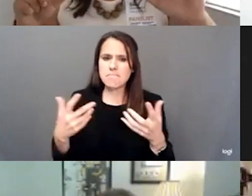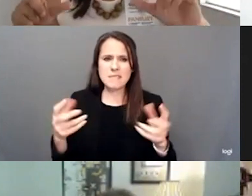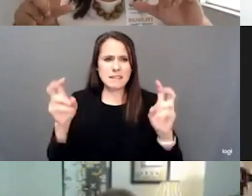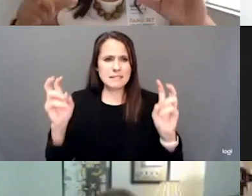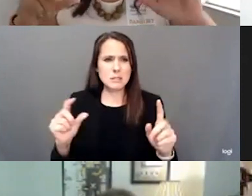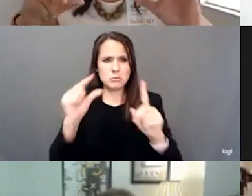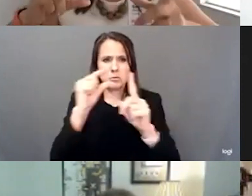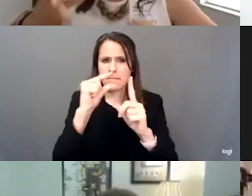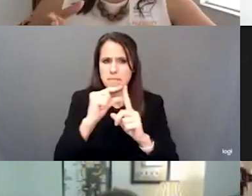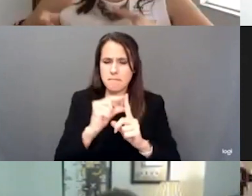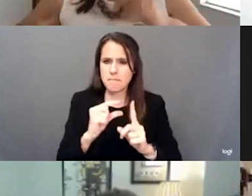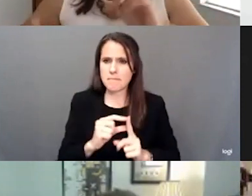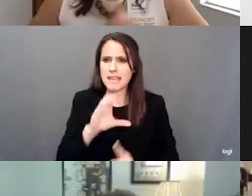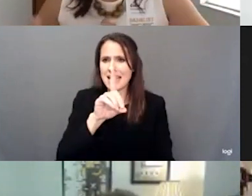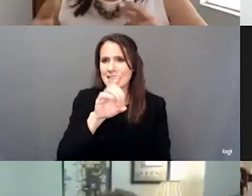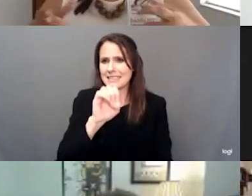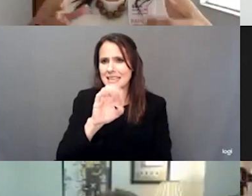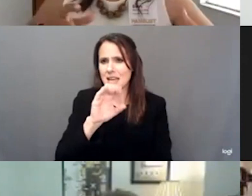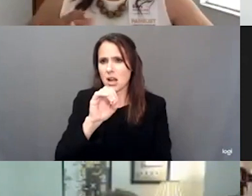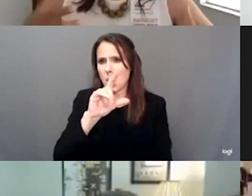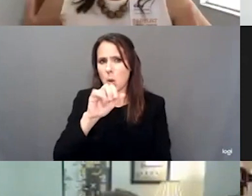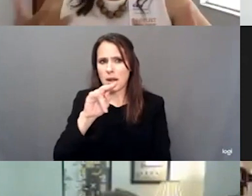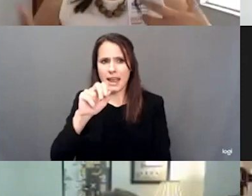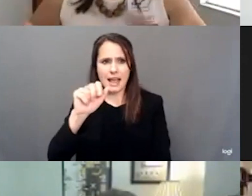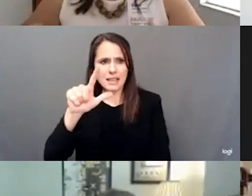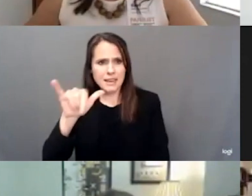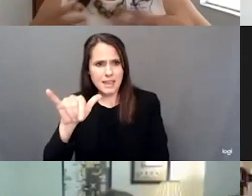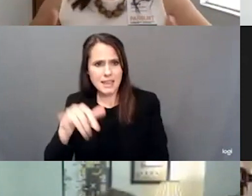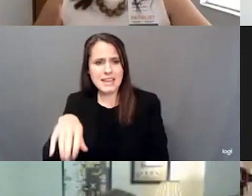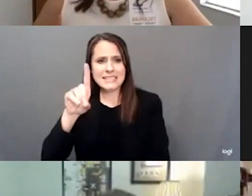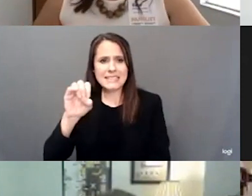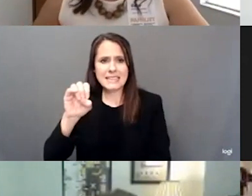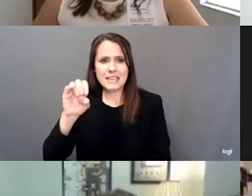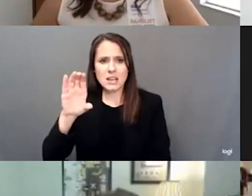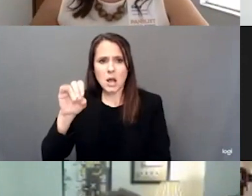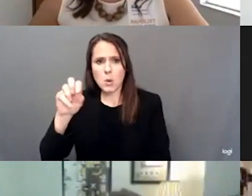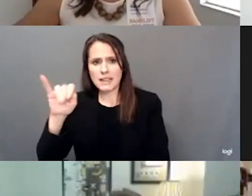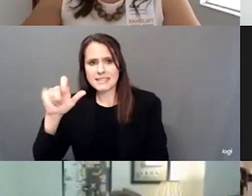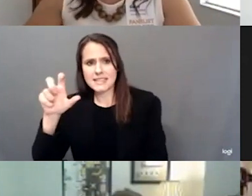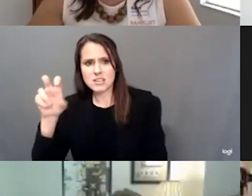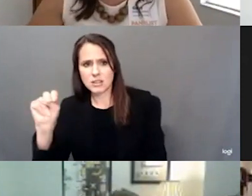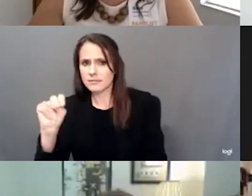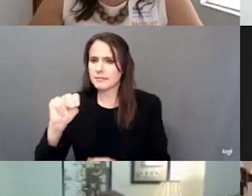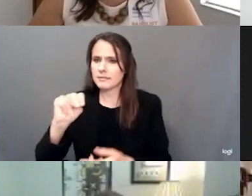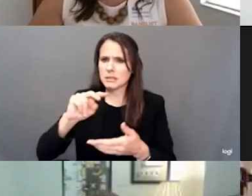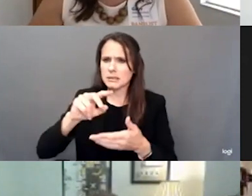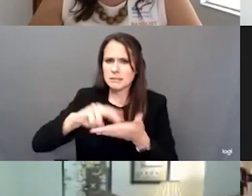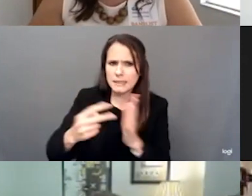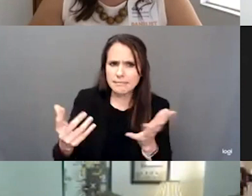terminology of, you know, decoloniality, decolonization. So what does it mean and what is the relation of that with design?